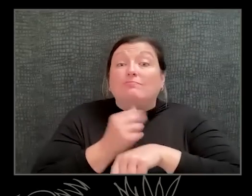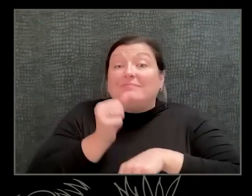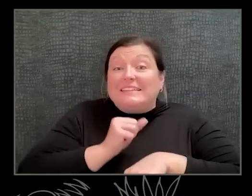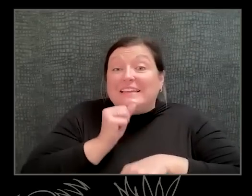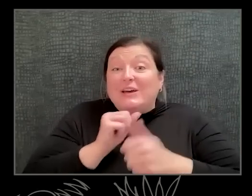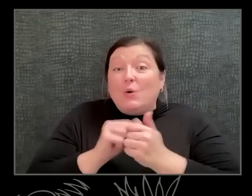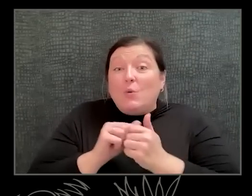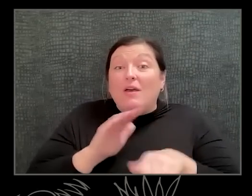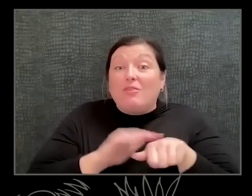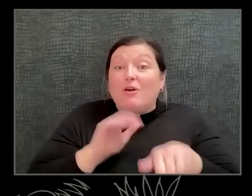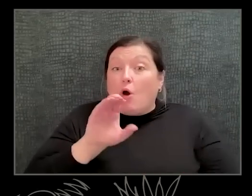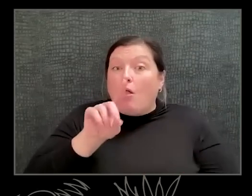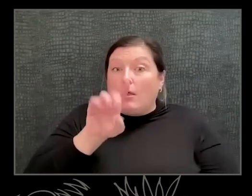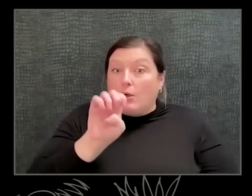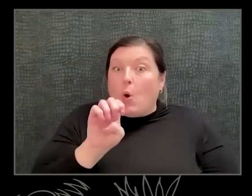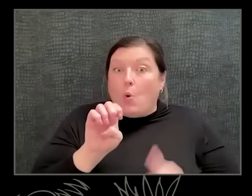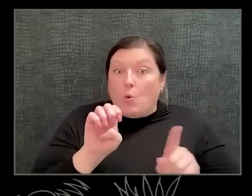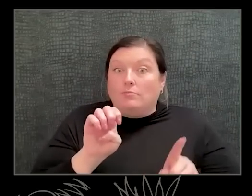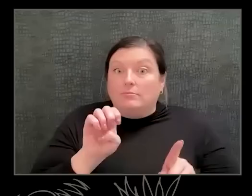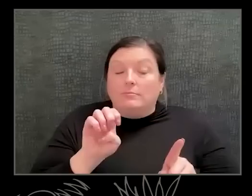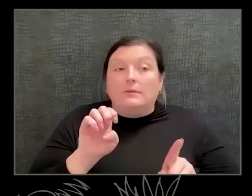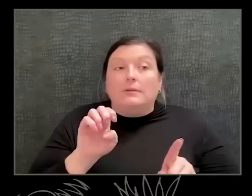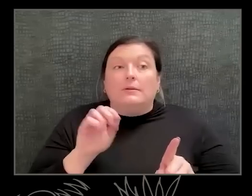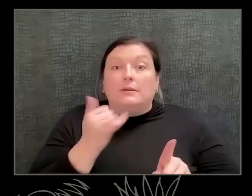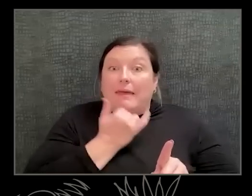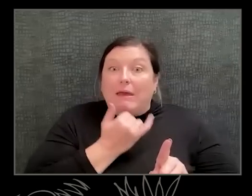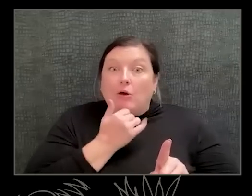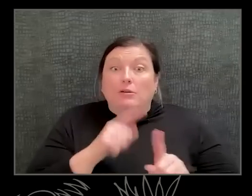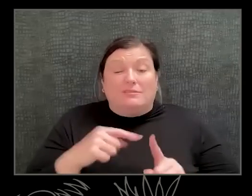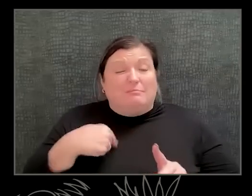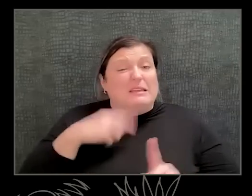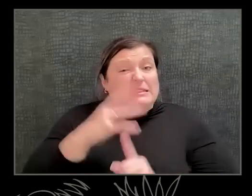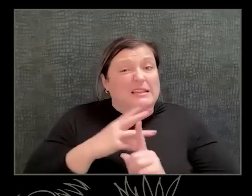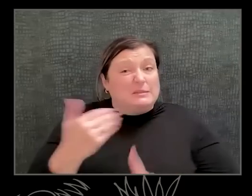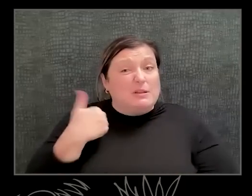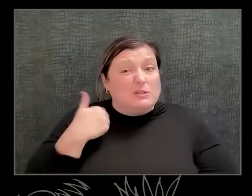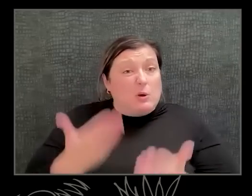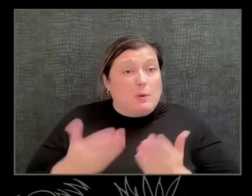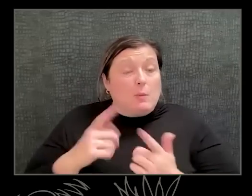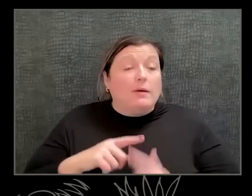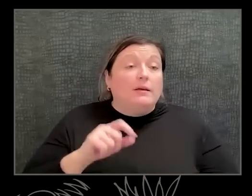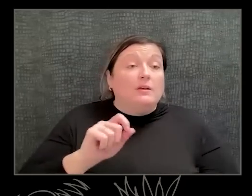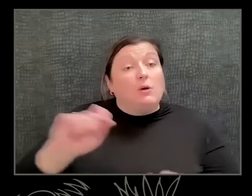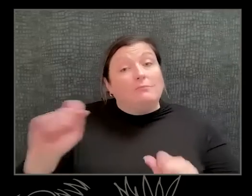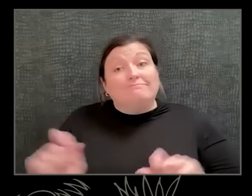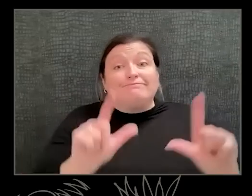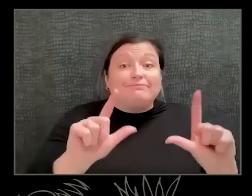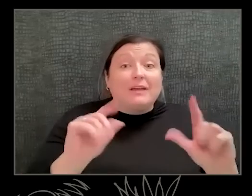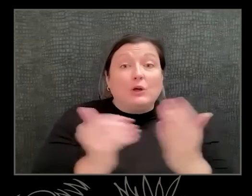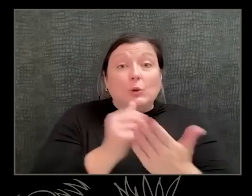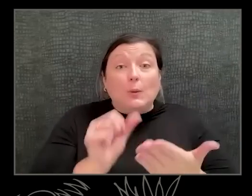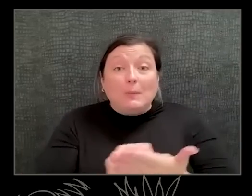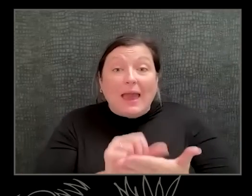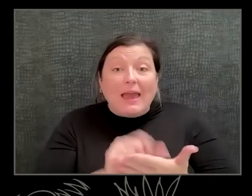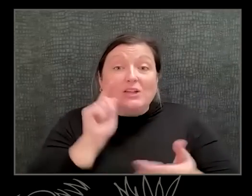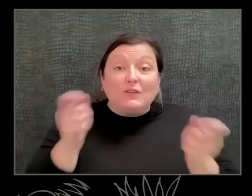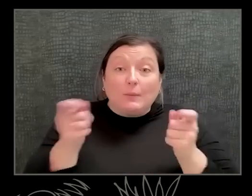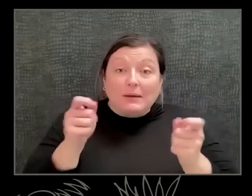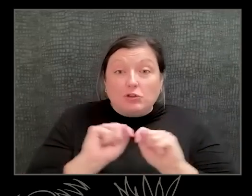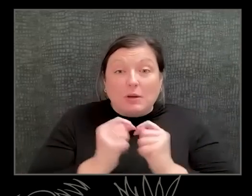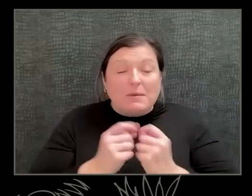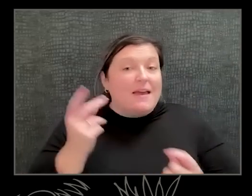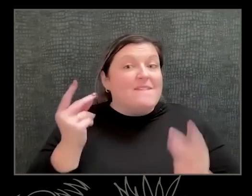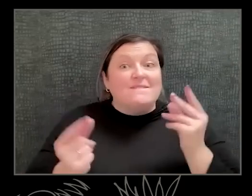months ago, probably. I go and I whip up a new page and component for our admin team. I'm kind of just moving